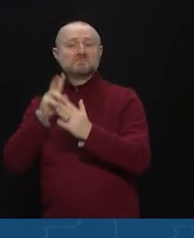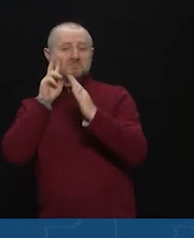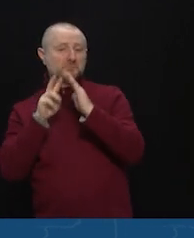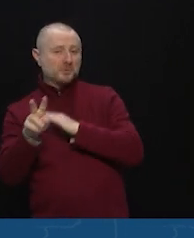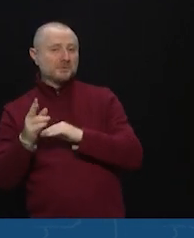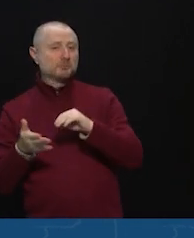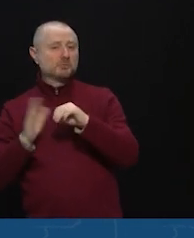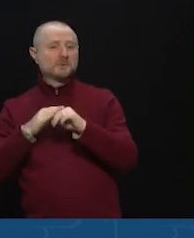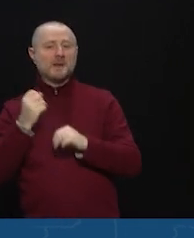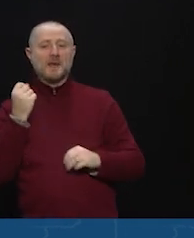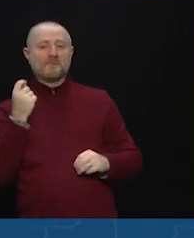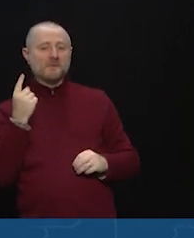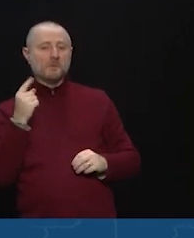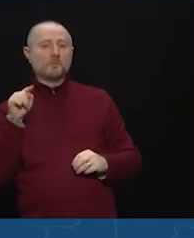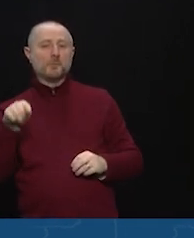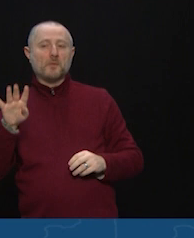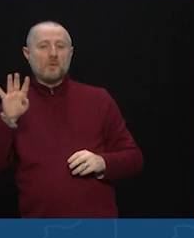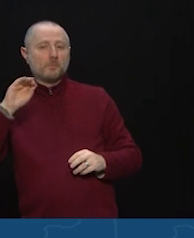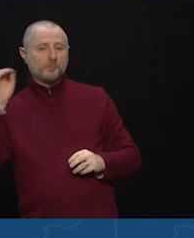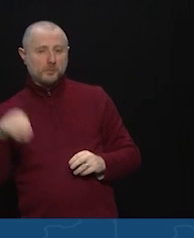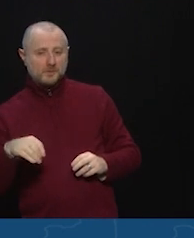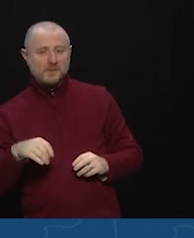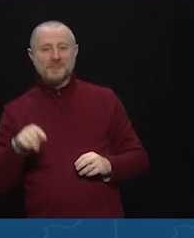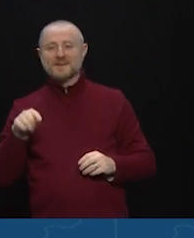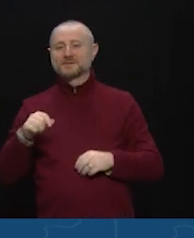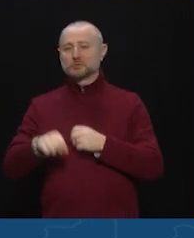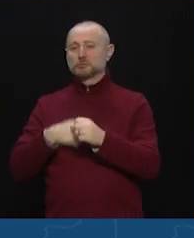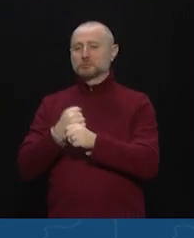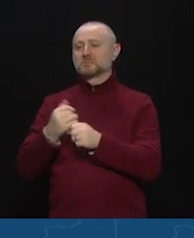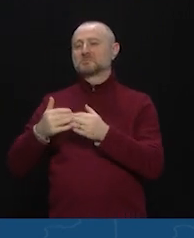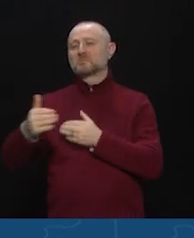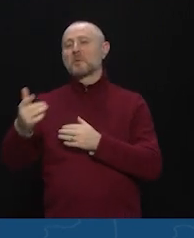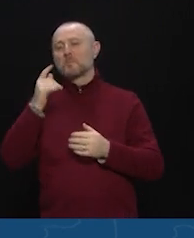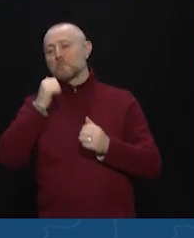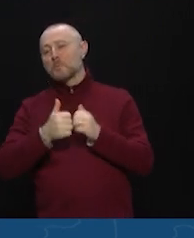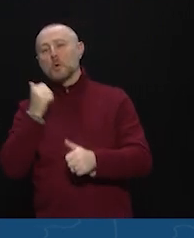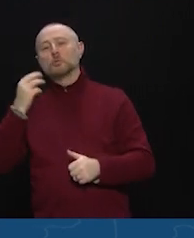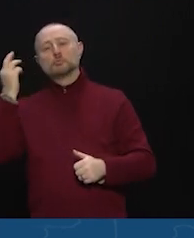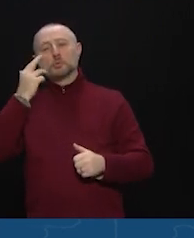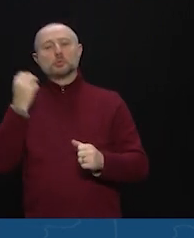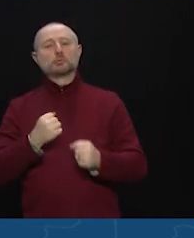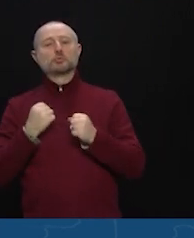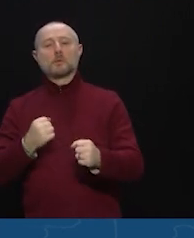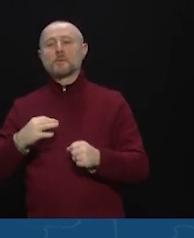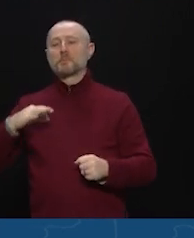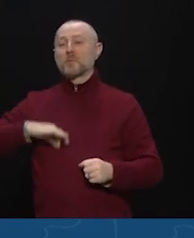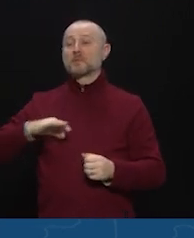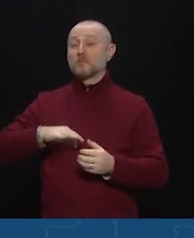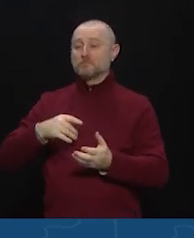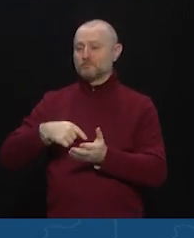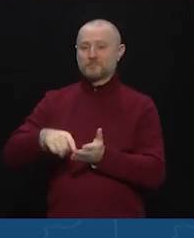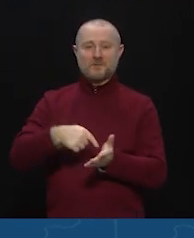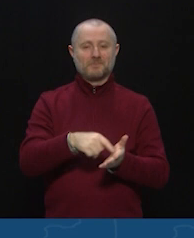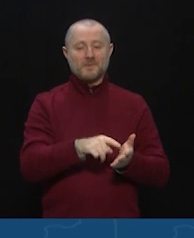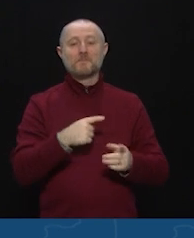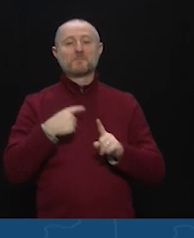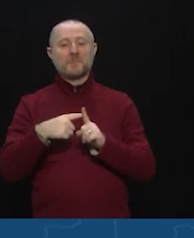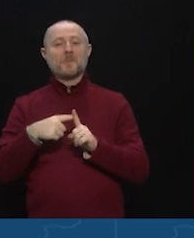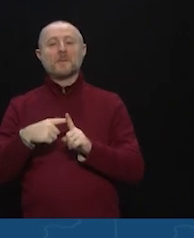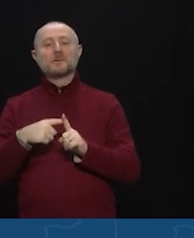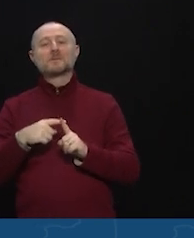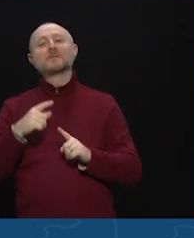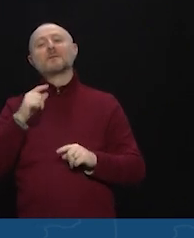in 2022, and that's mostly due to strong bonus payments and a rebound from the unemployment